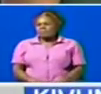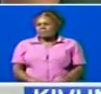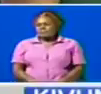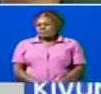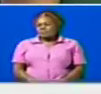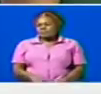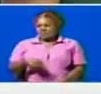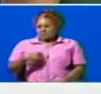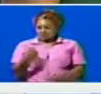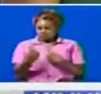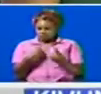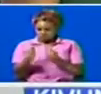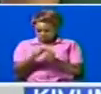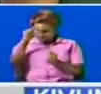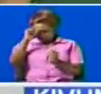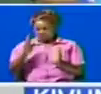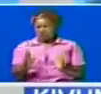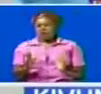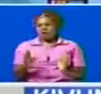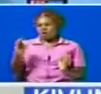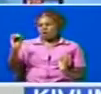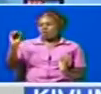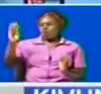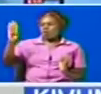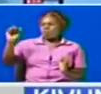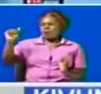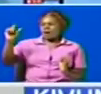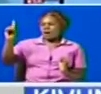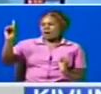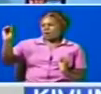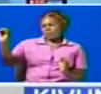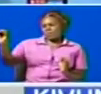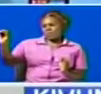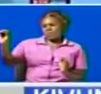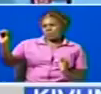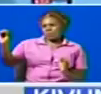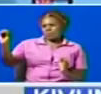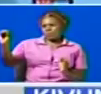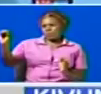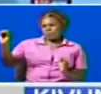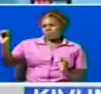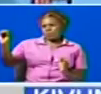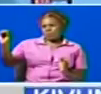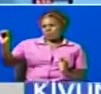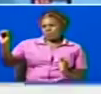We did speak earlier to the governor of the county of Migori, Okoth Obado, and he did